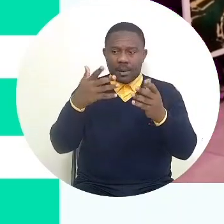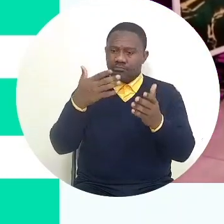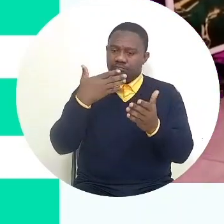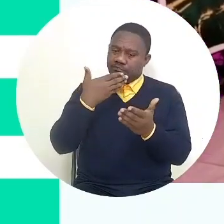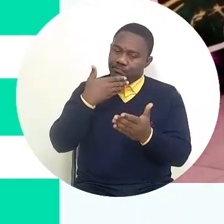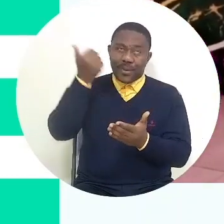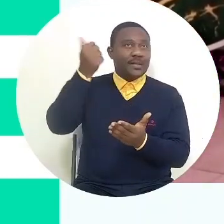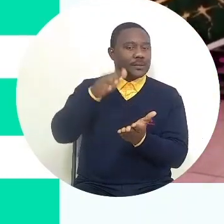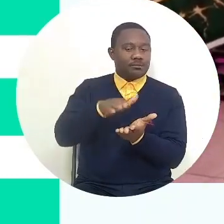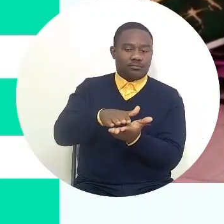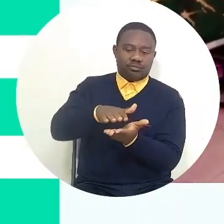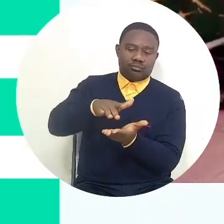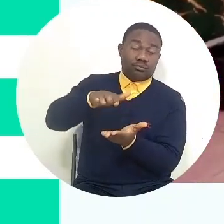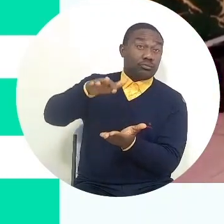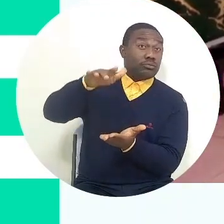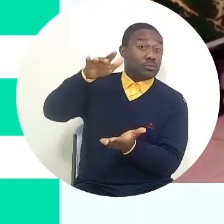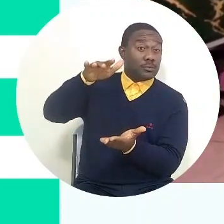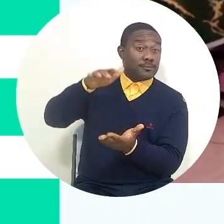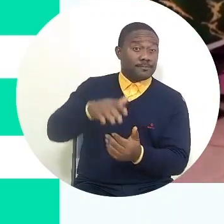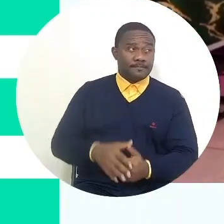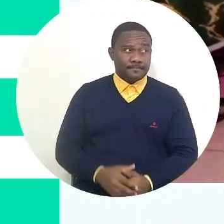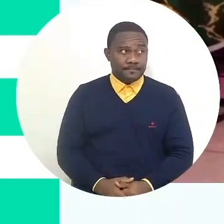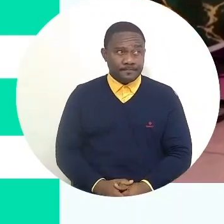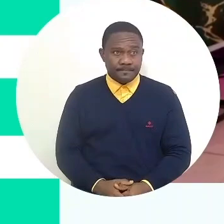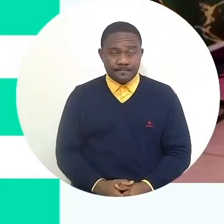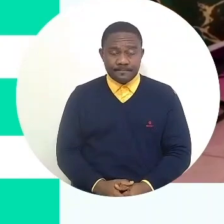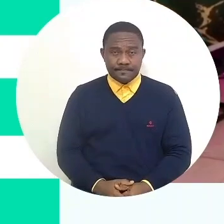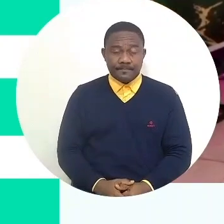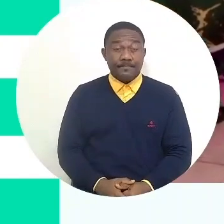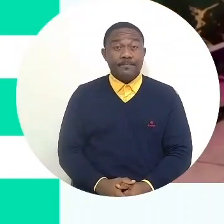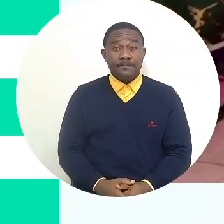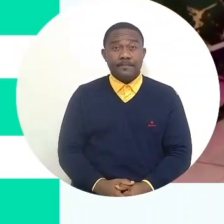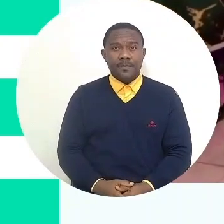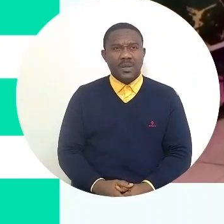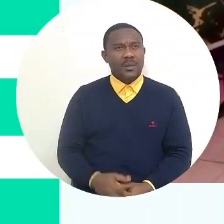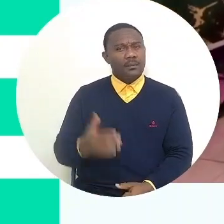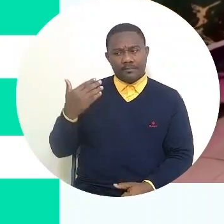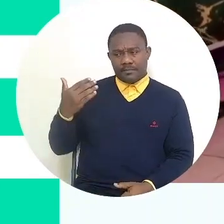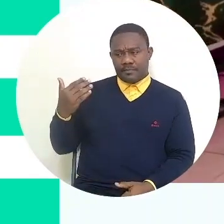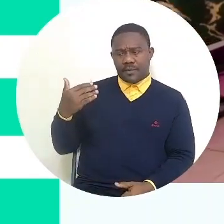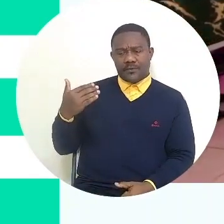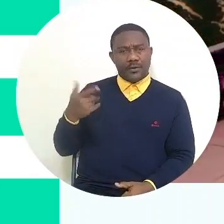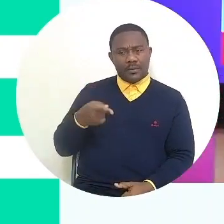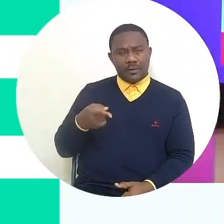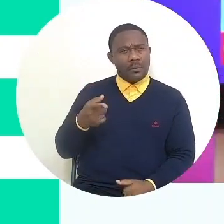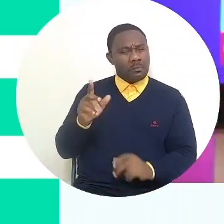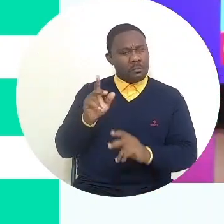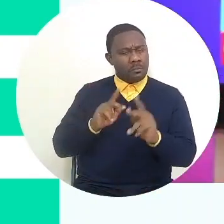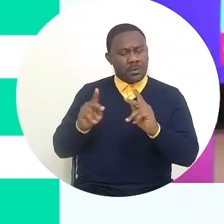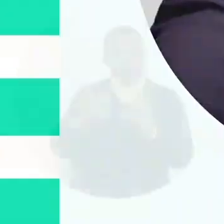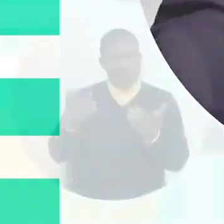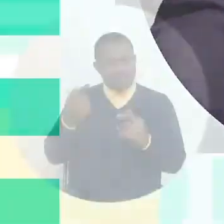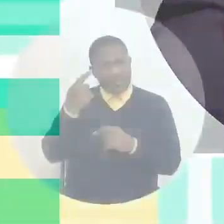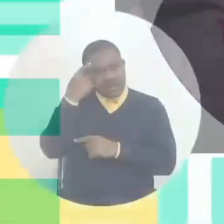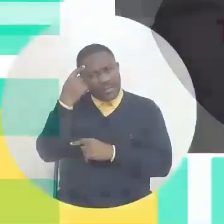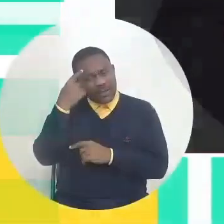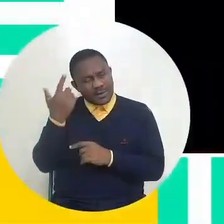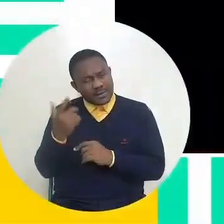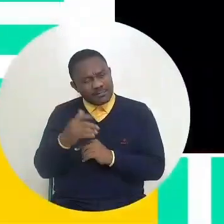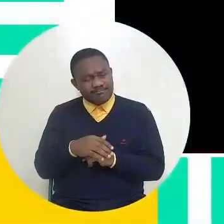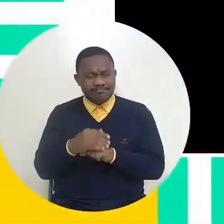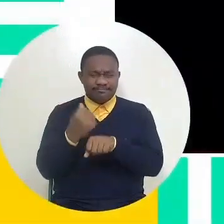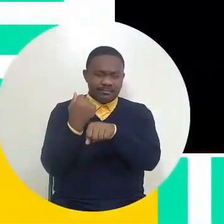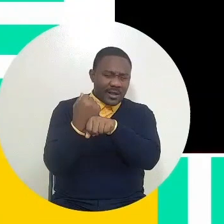Now, this is the point. All the content that existed up to then, or even now, lack one key thing in building brands. Most were looking at